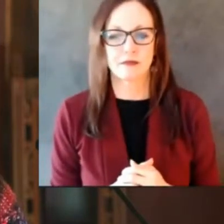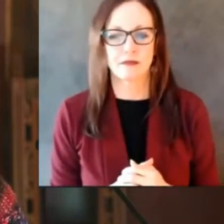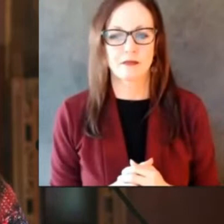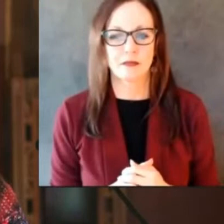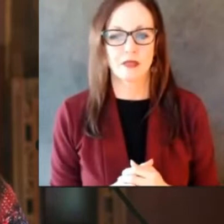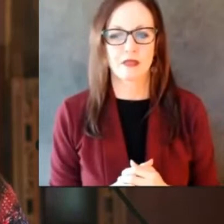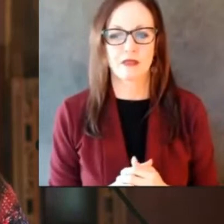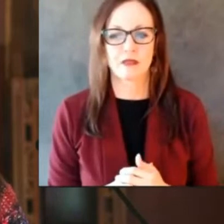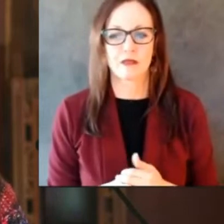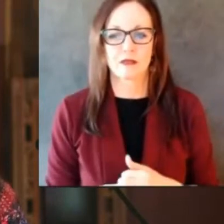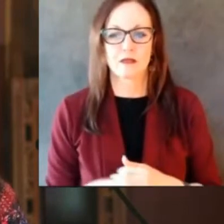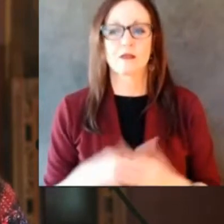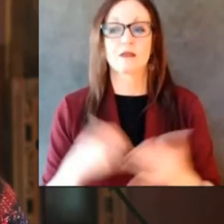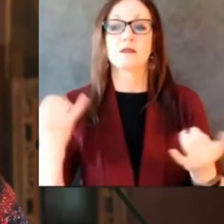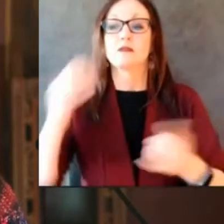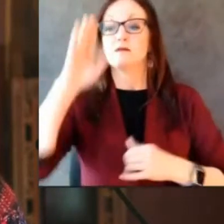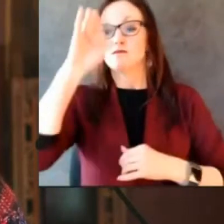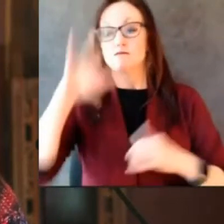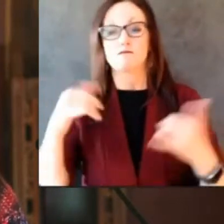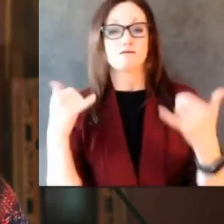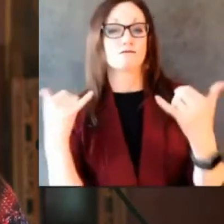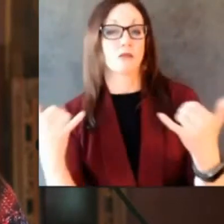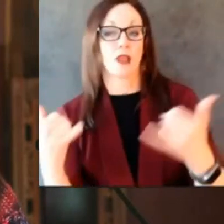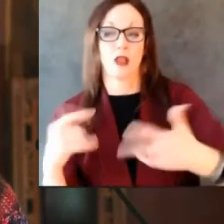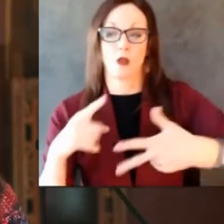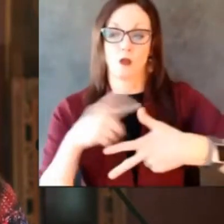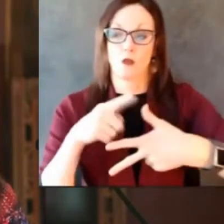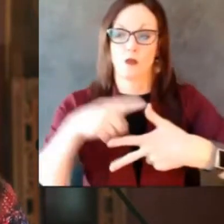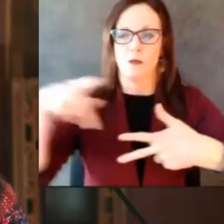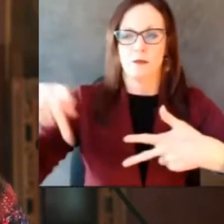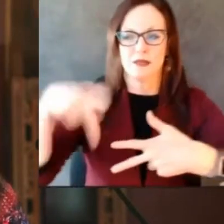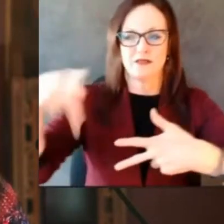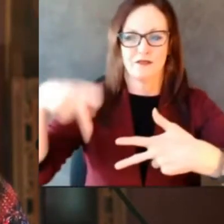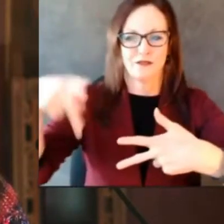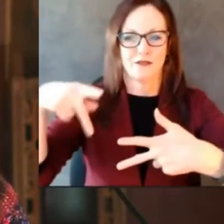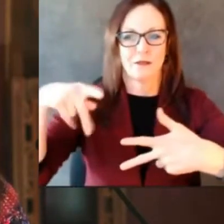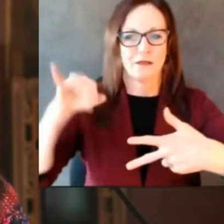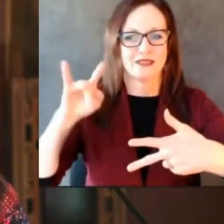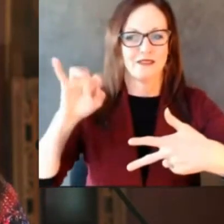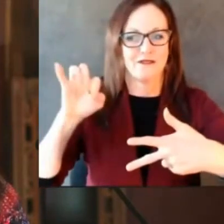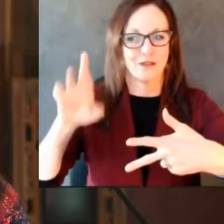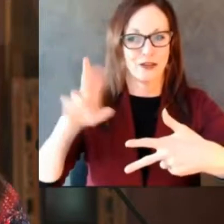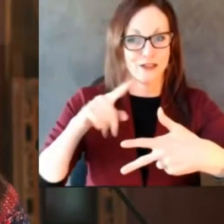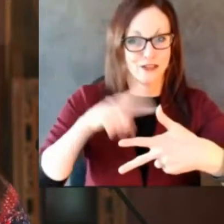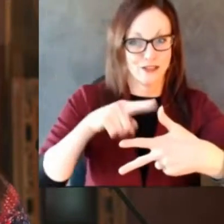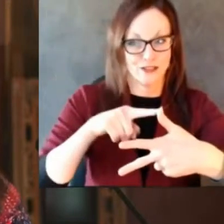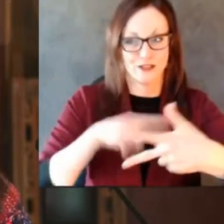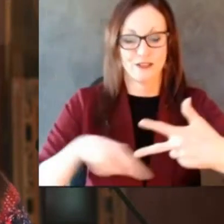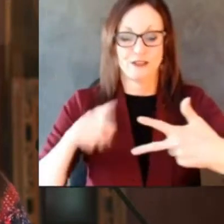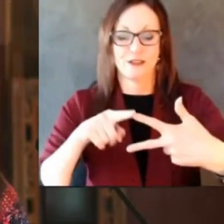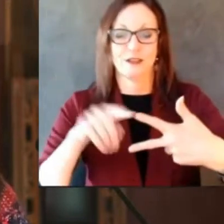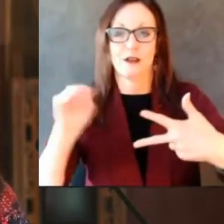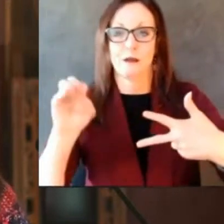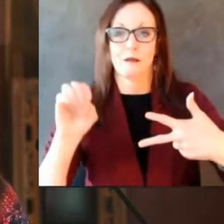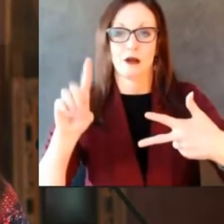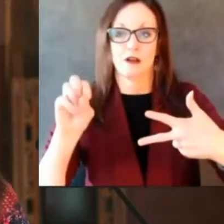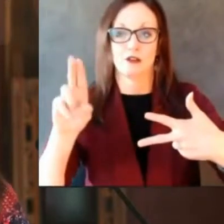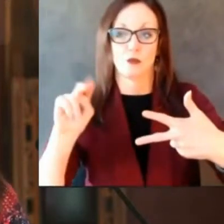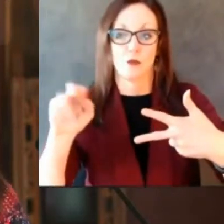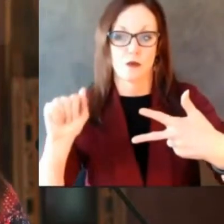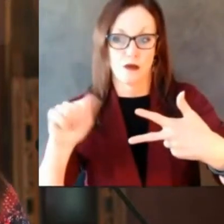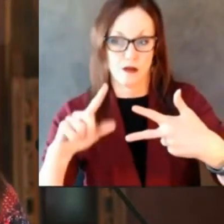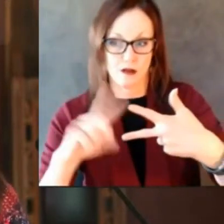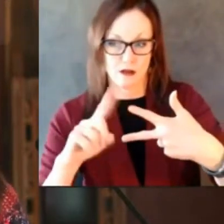the ACIP is currently meeting to issue the clinical guidelines for this expansion. As soon